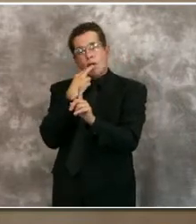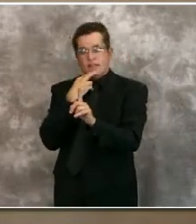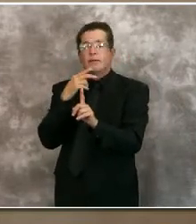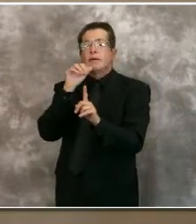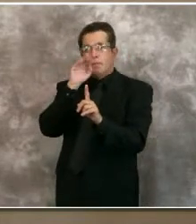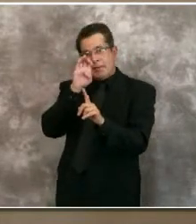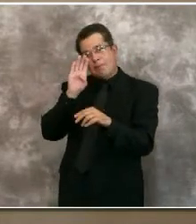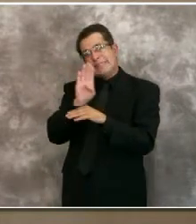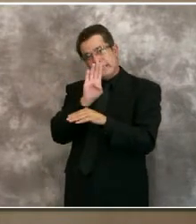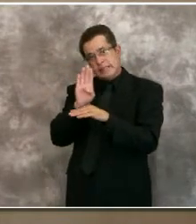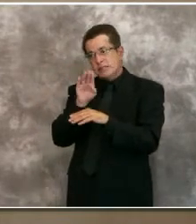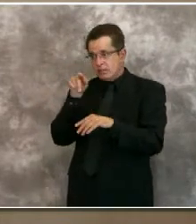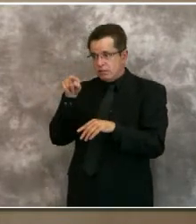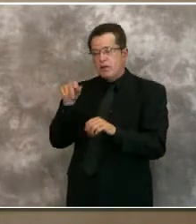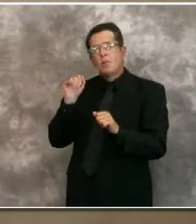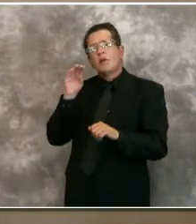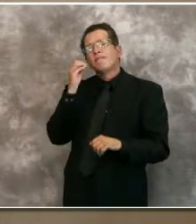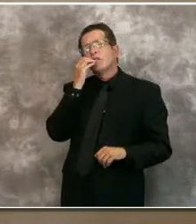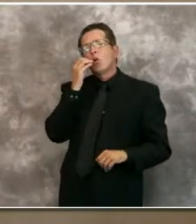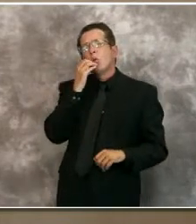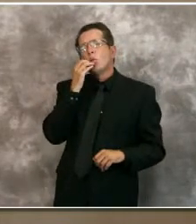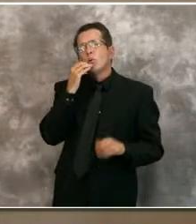it could be a food